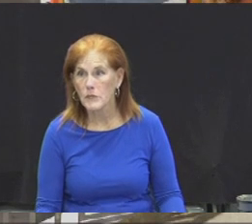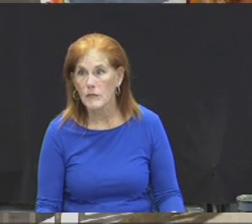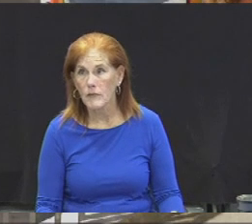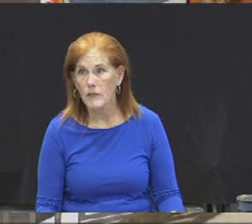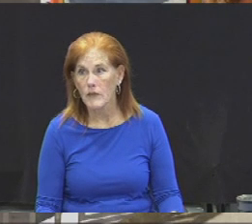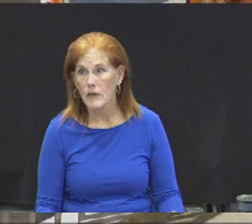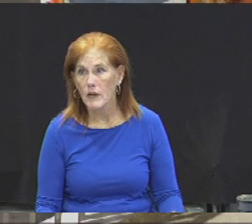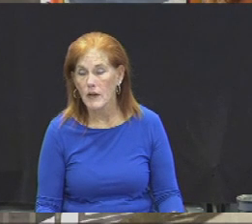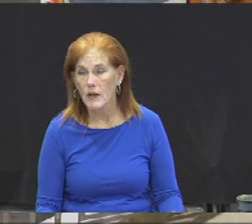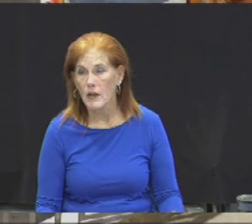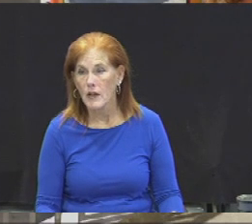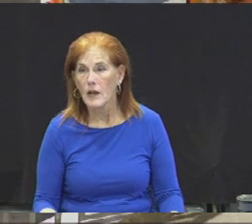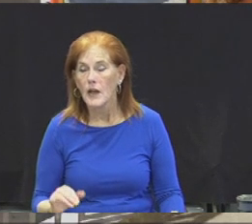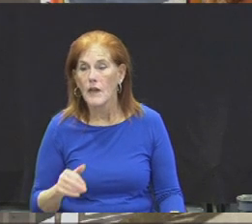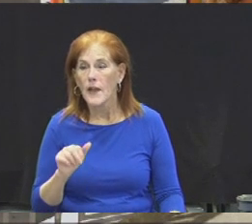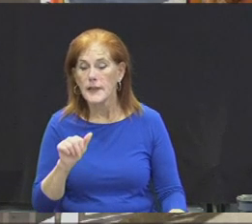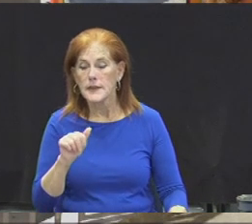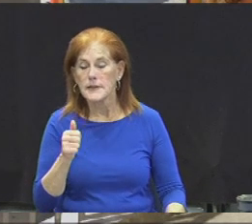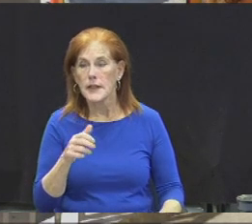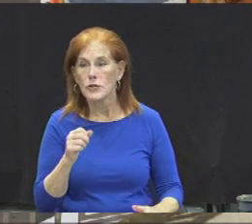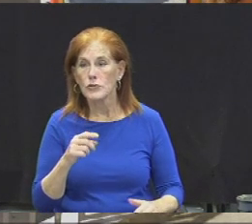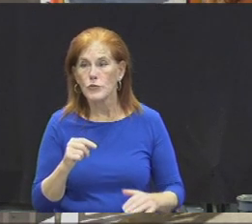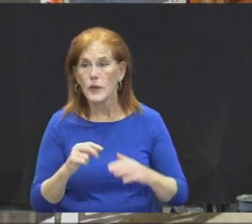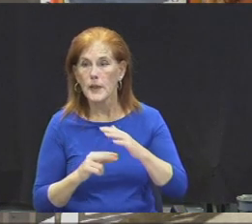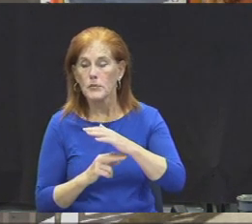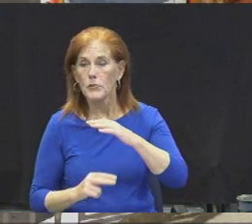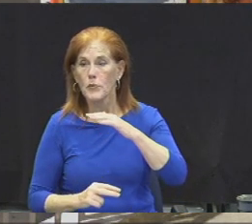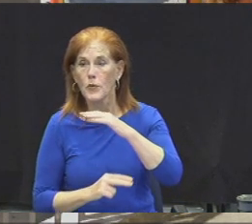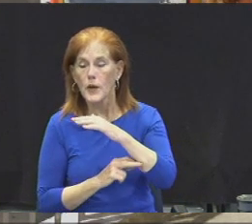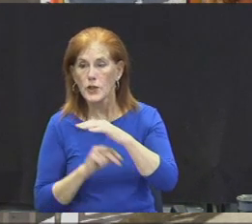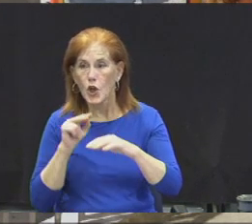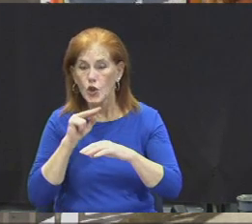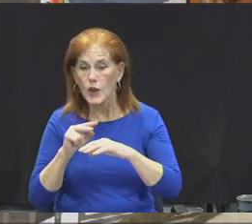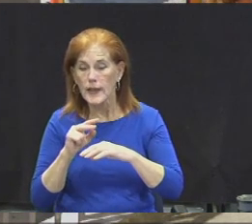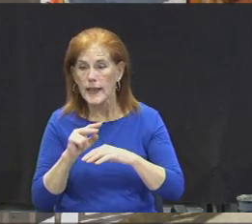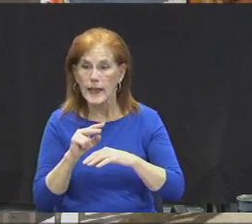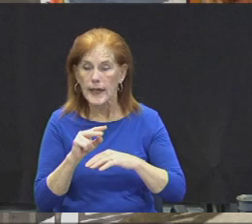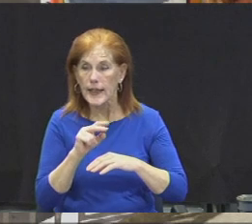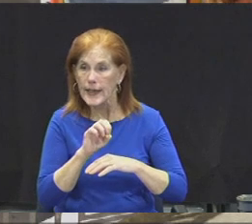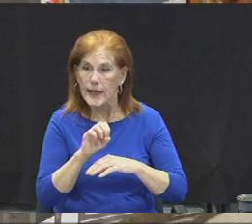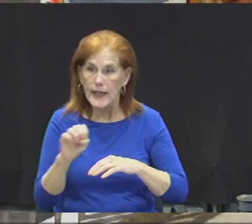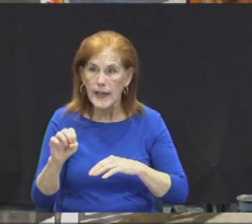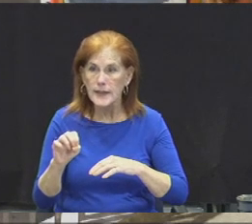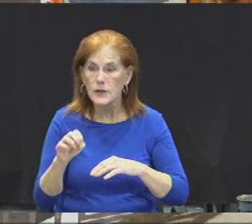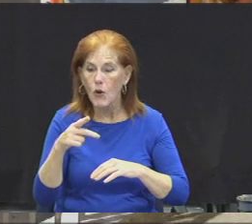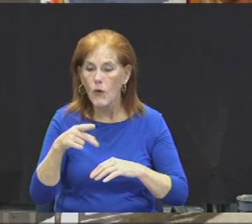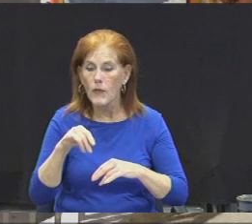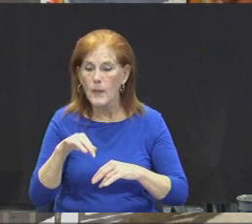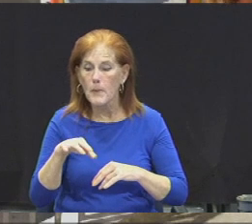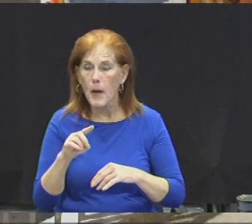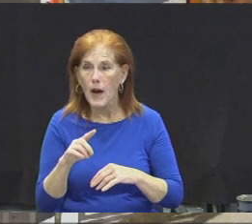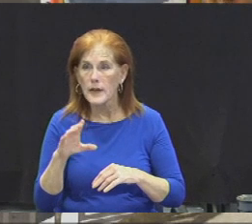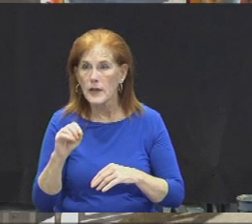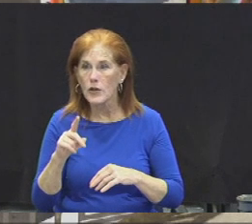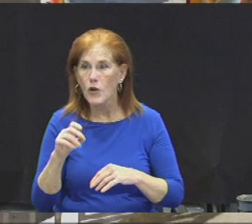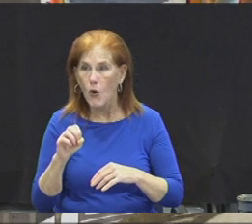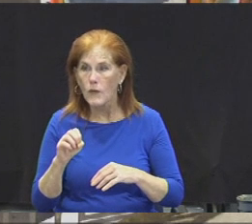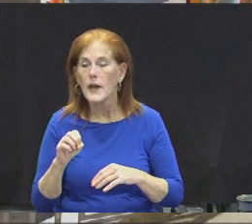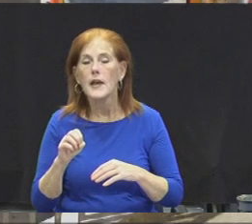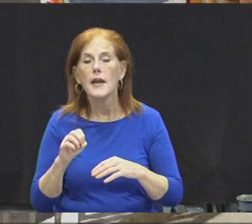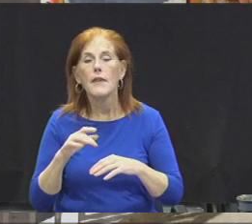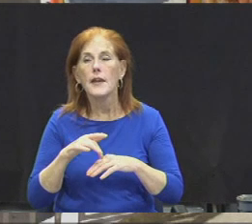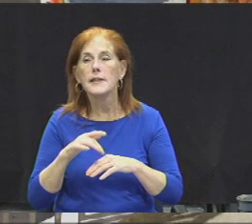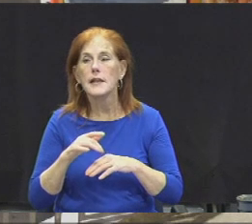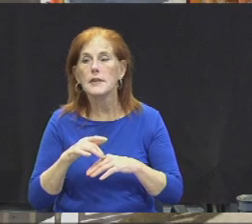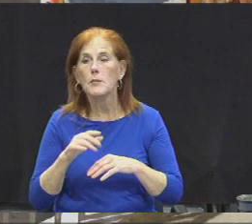Looking here, this is from the 10th Street Bridge looking east over the pond and cove. So the accessible route goes around this pond